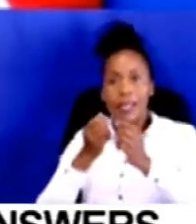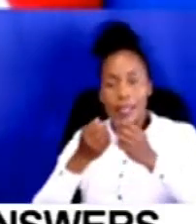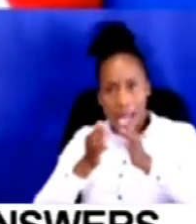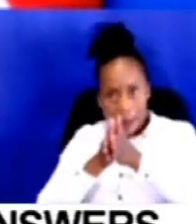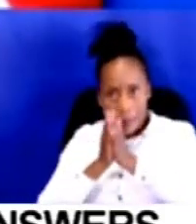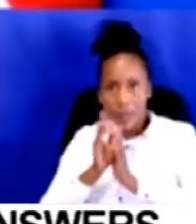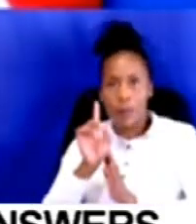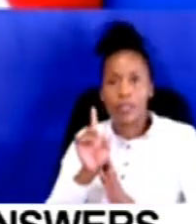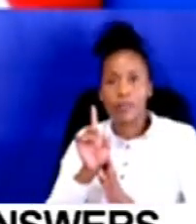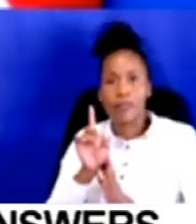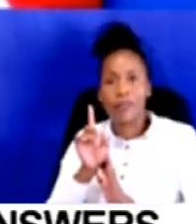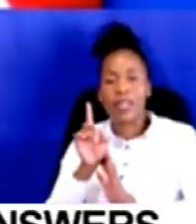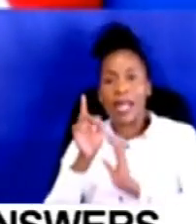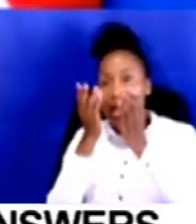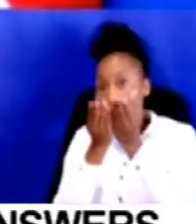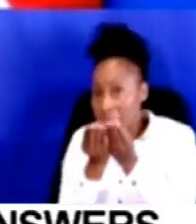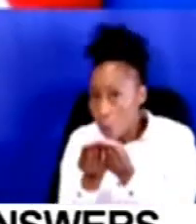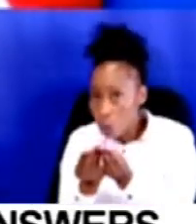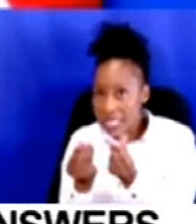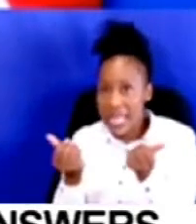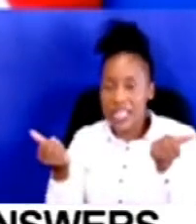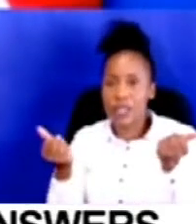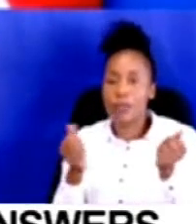reconciliation is necessary